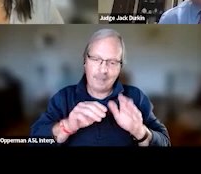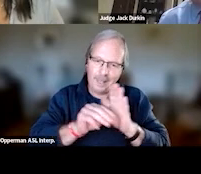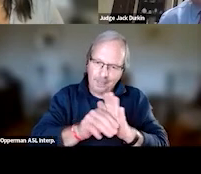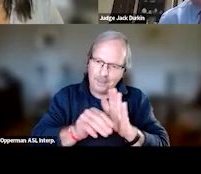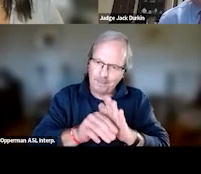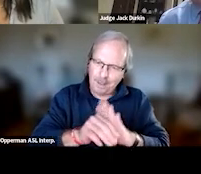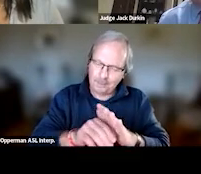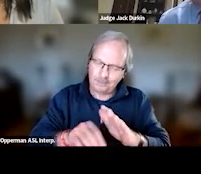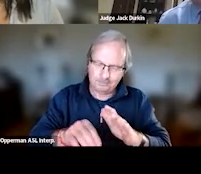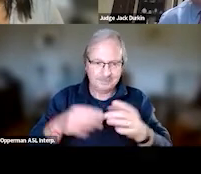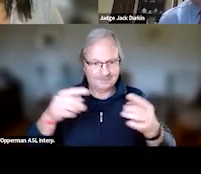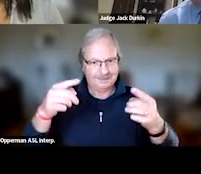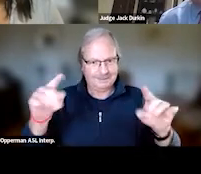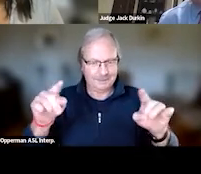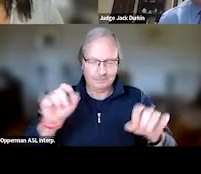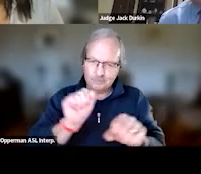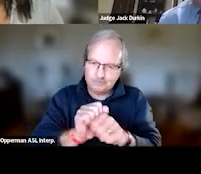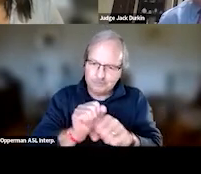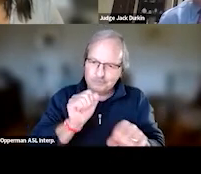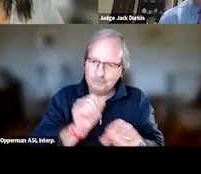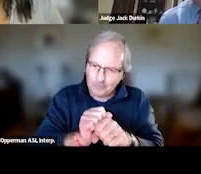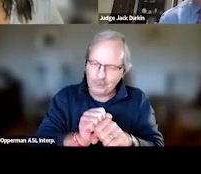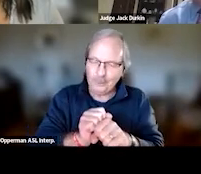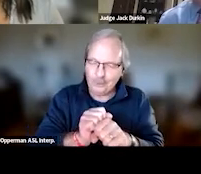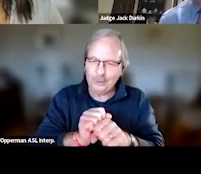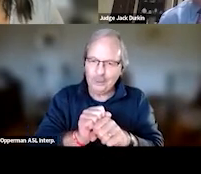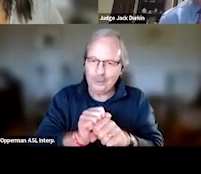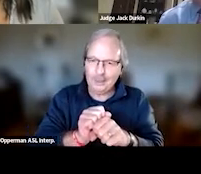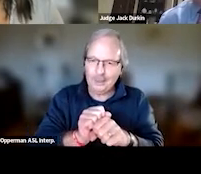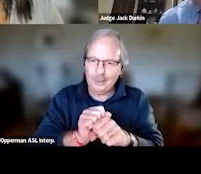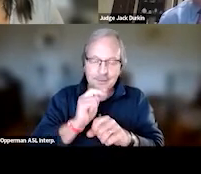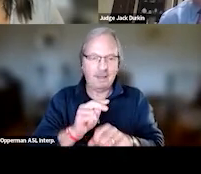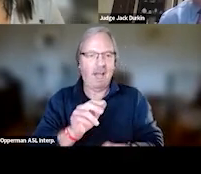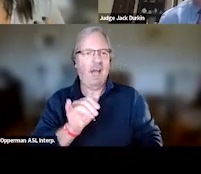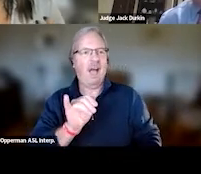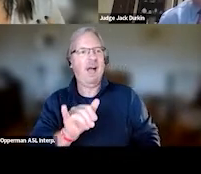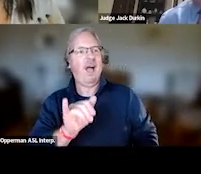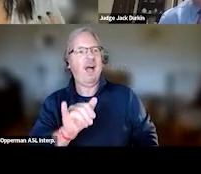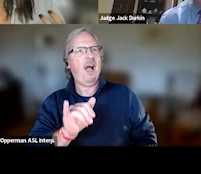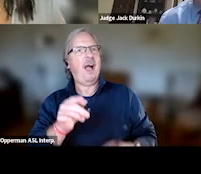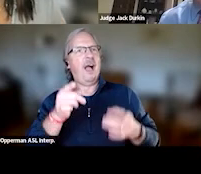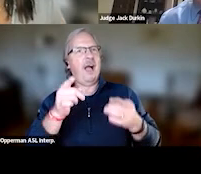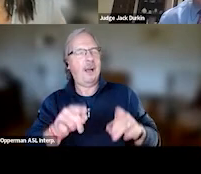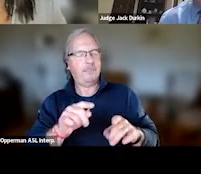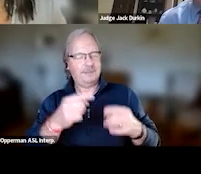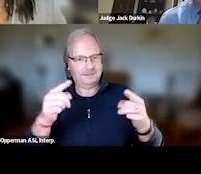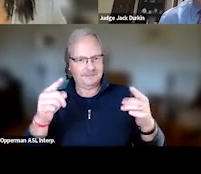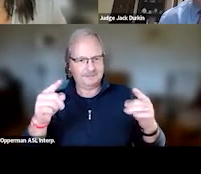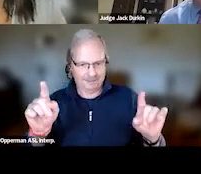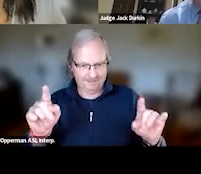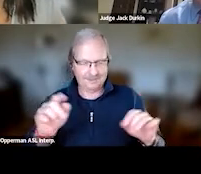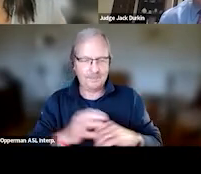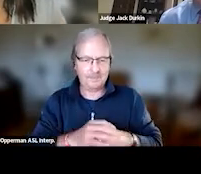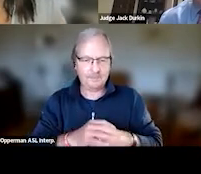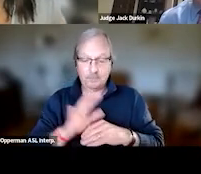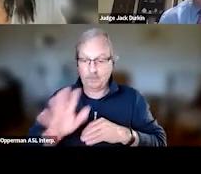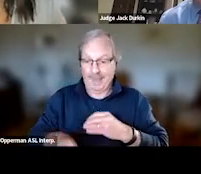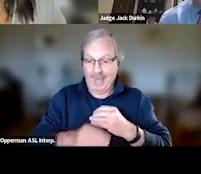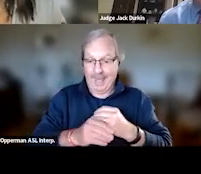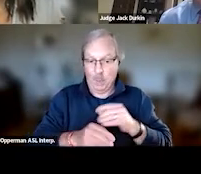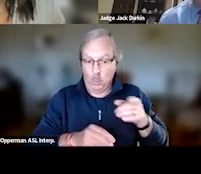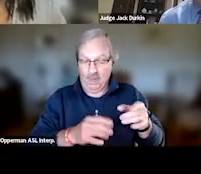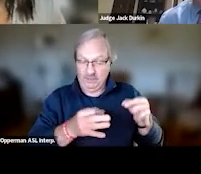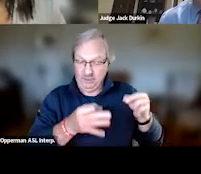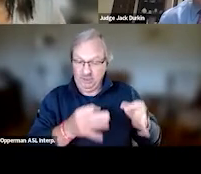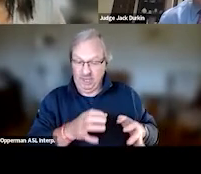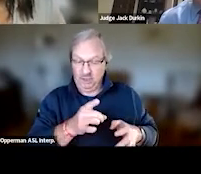to see, you know, the aha moments, if you will. And to add to what Judge Durkin said